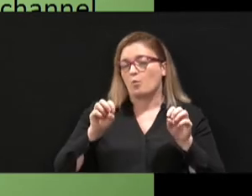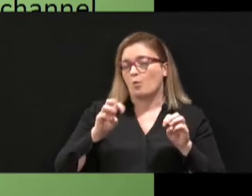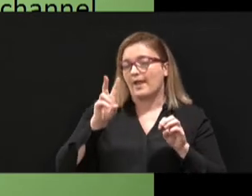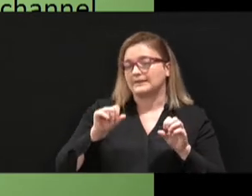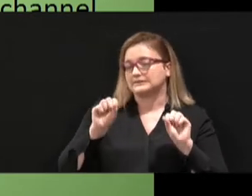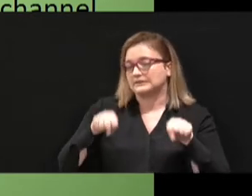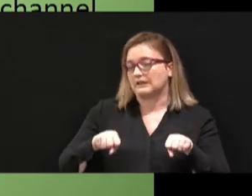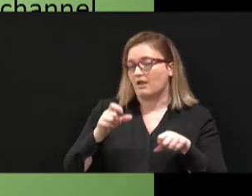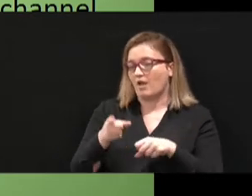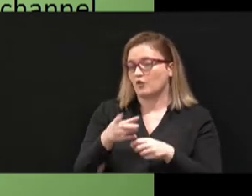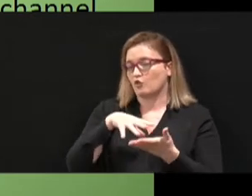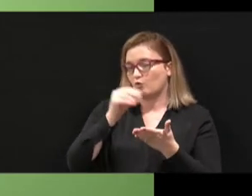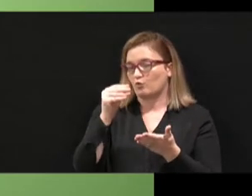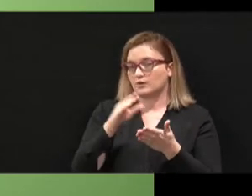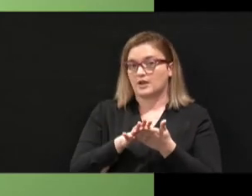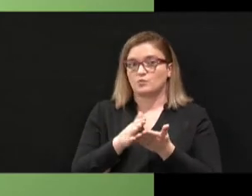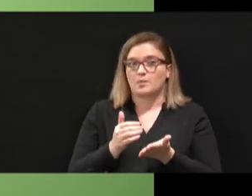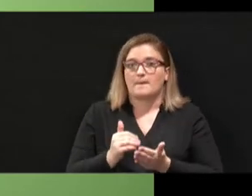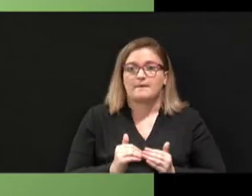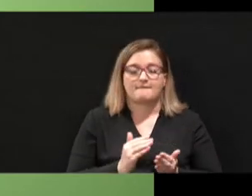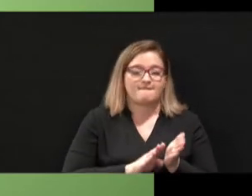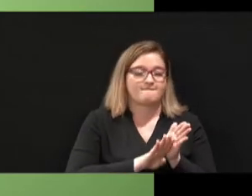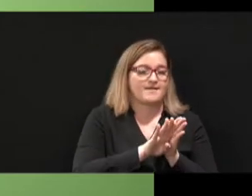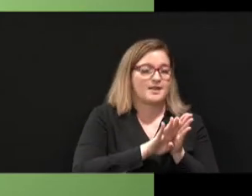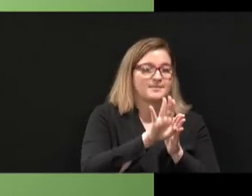weaker channels.